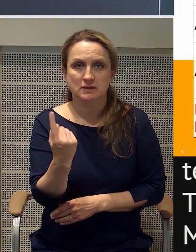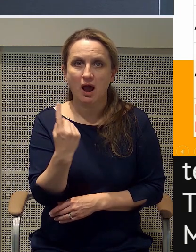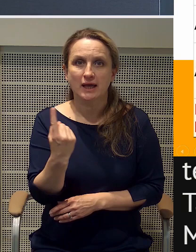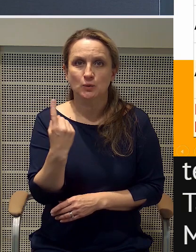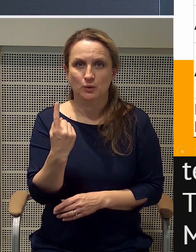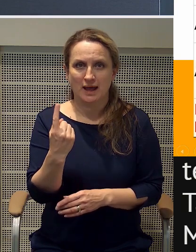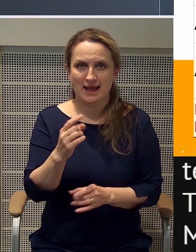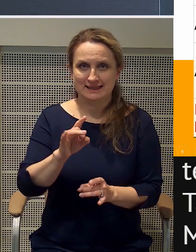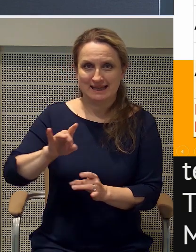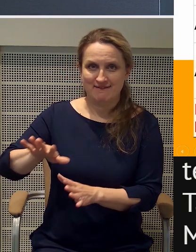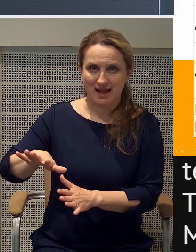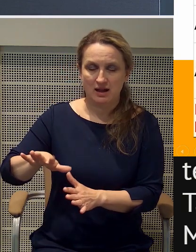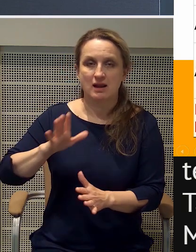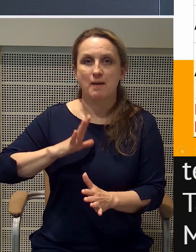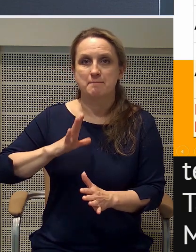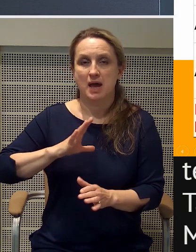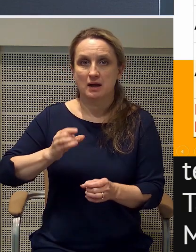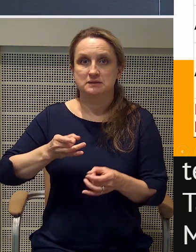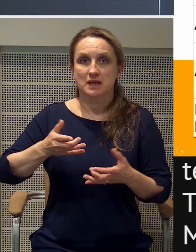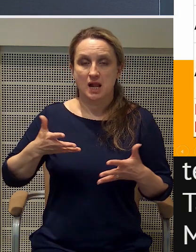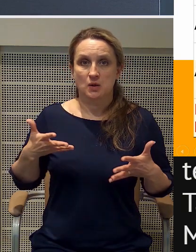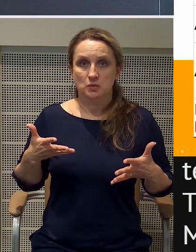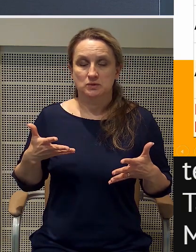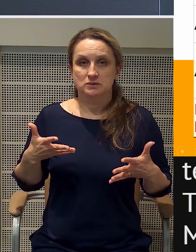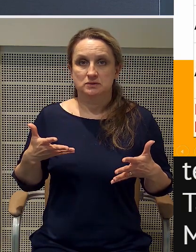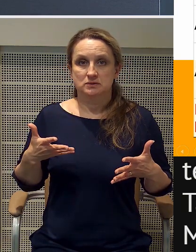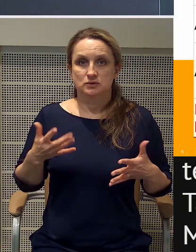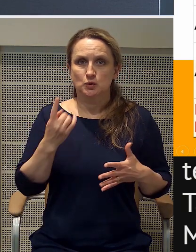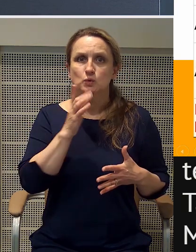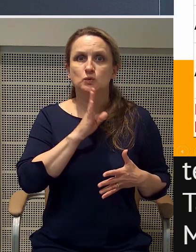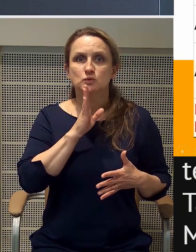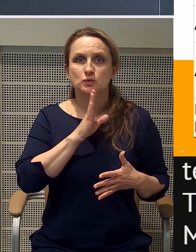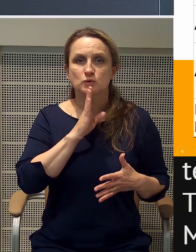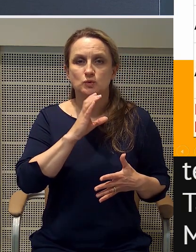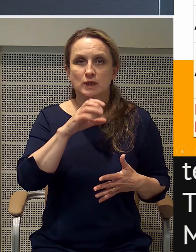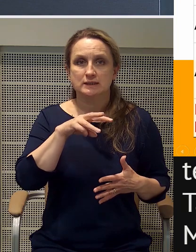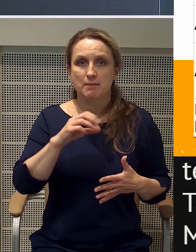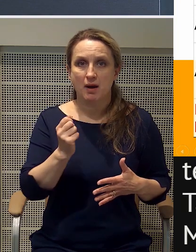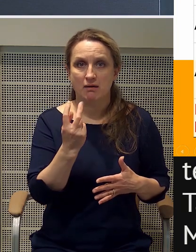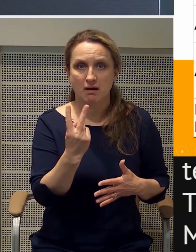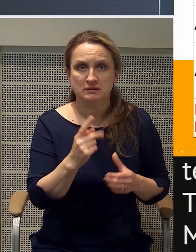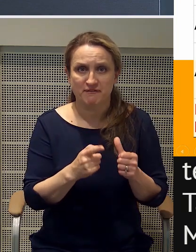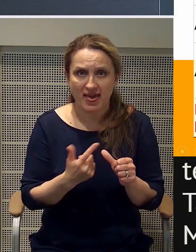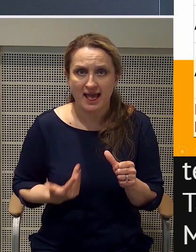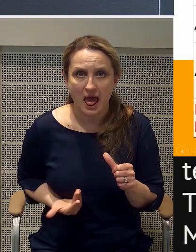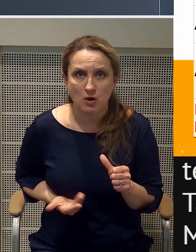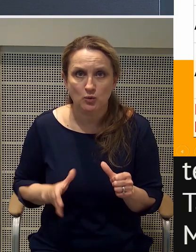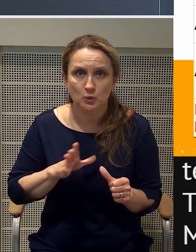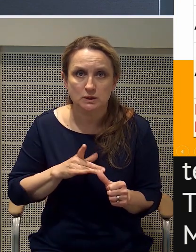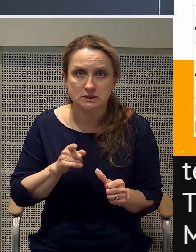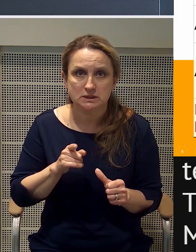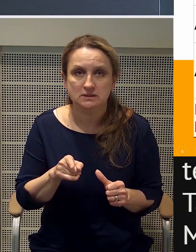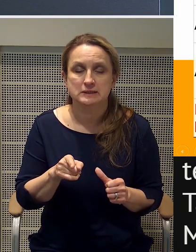available to all youngsters. And SMA type 2 was initially